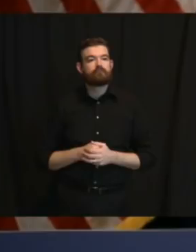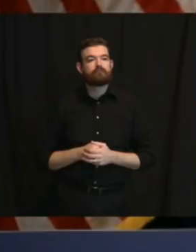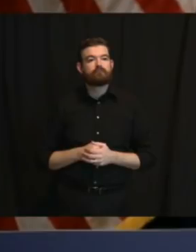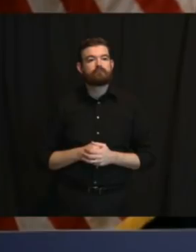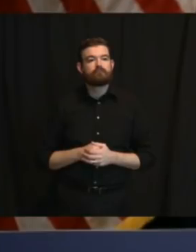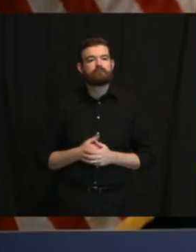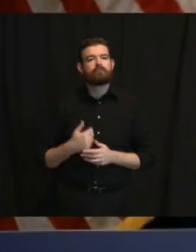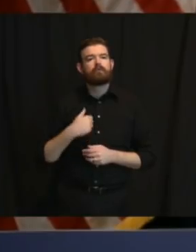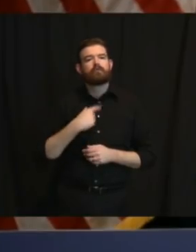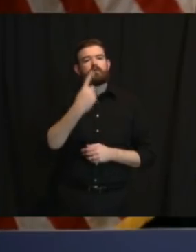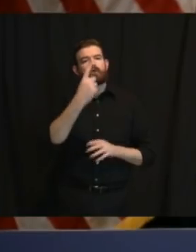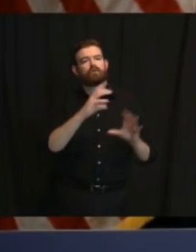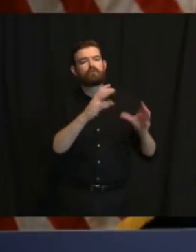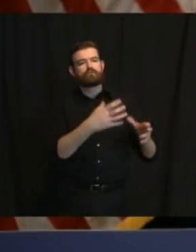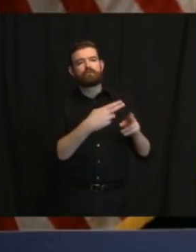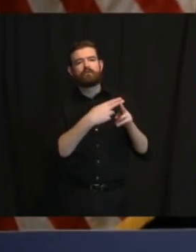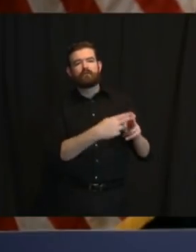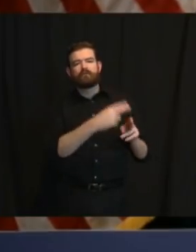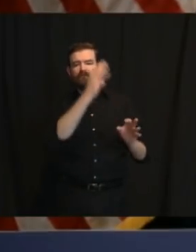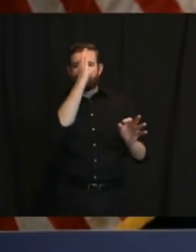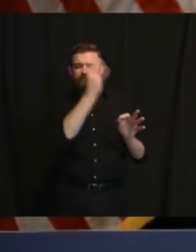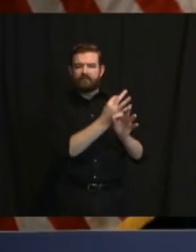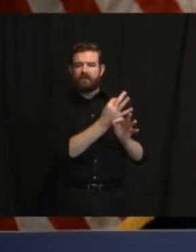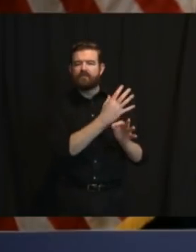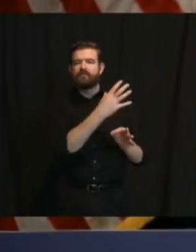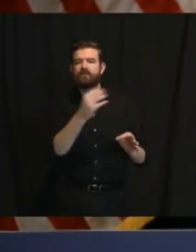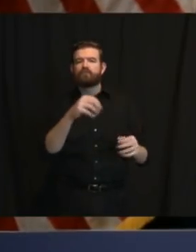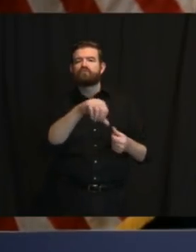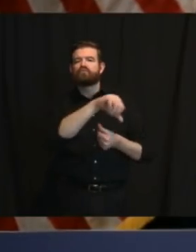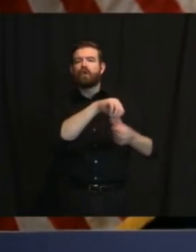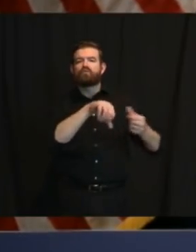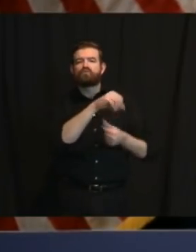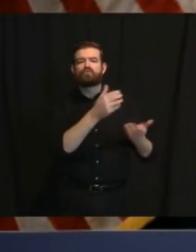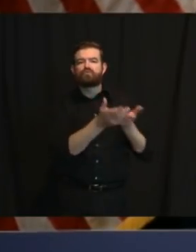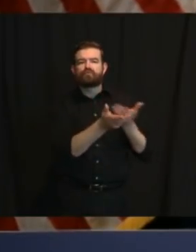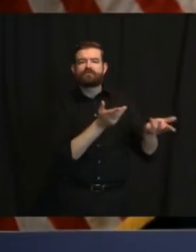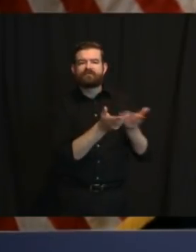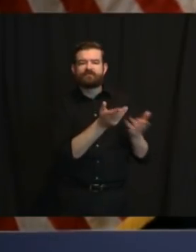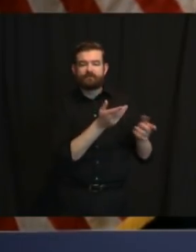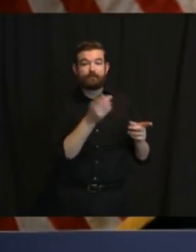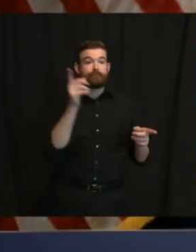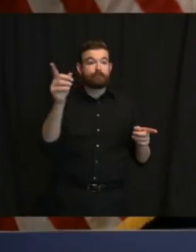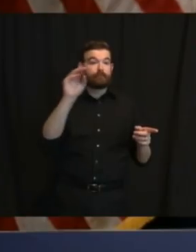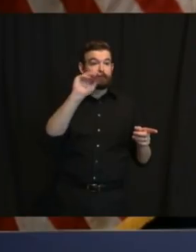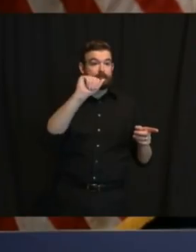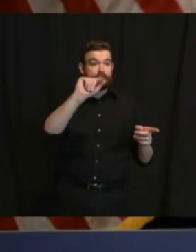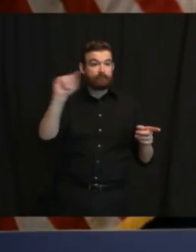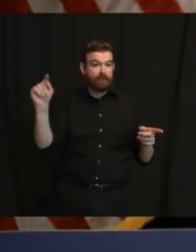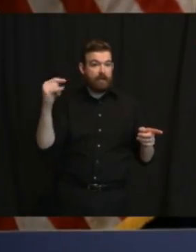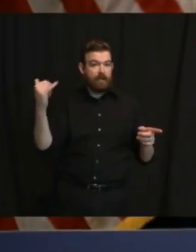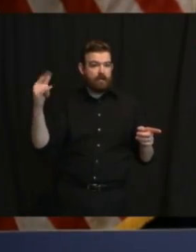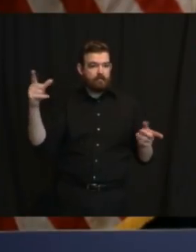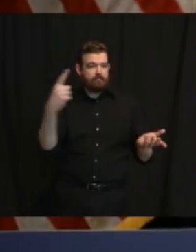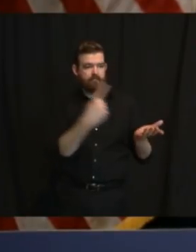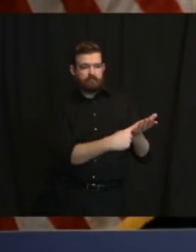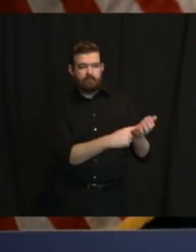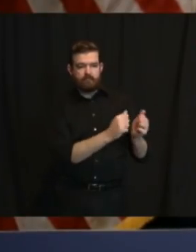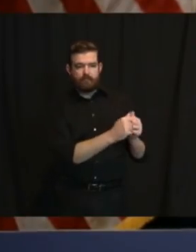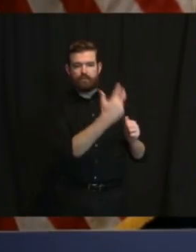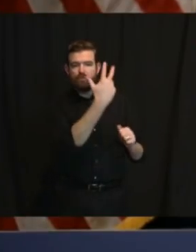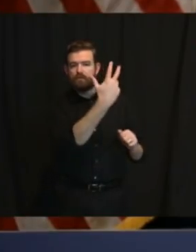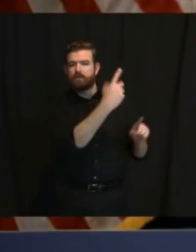this. Matt has been involved with 3 faith leaders today, talking about very specific,